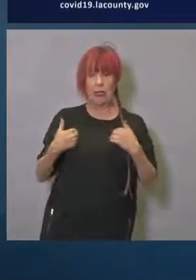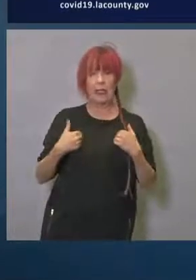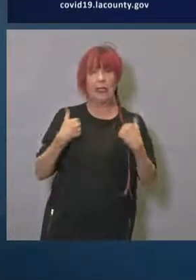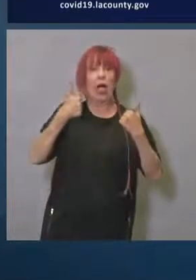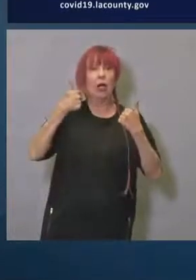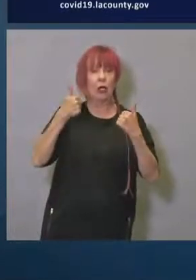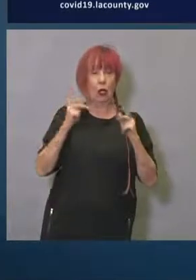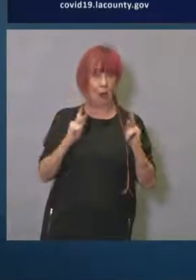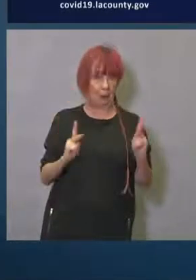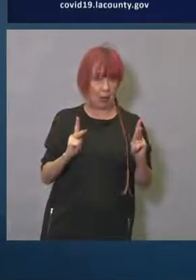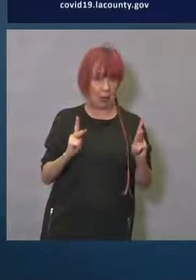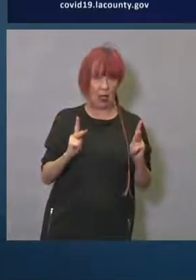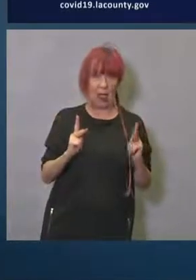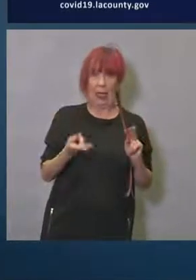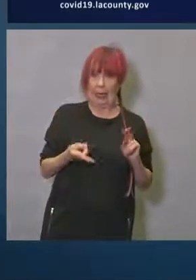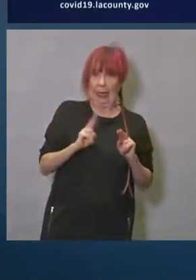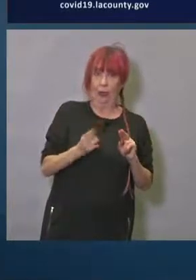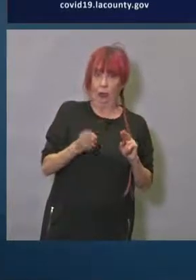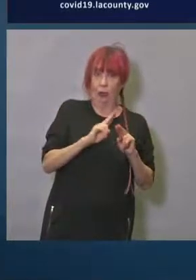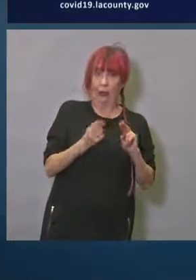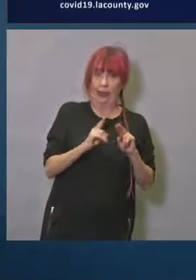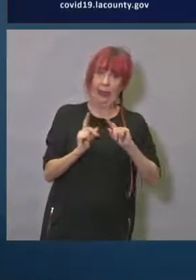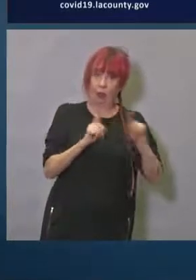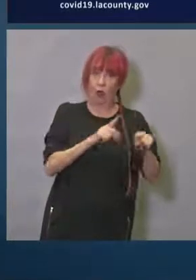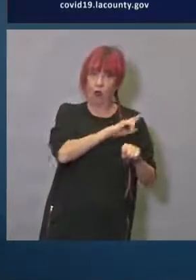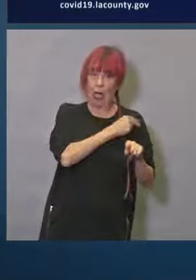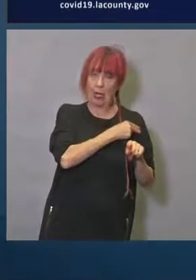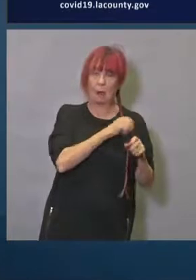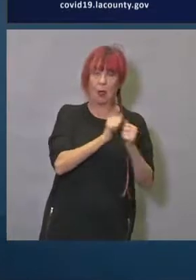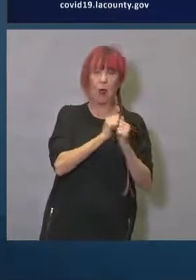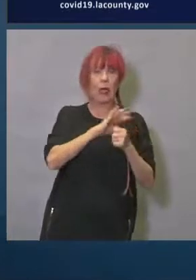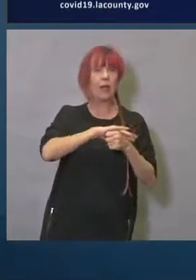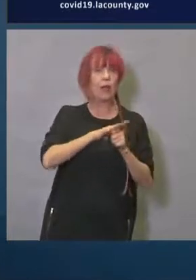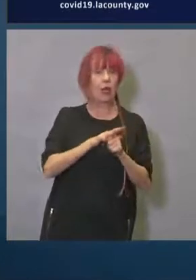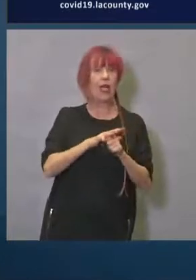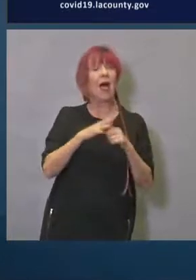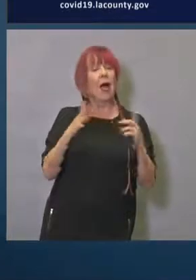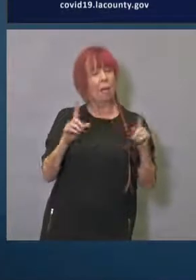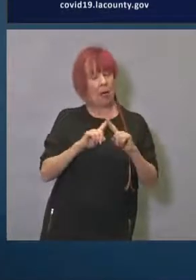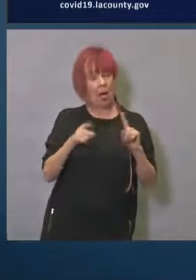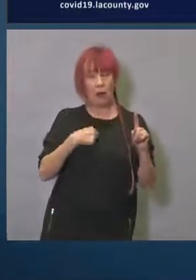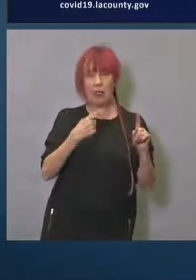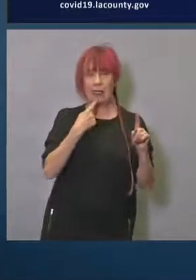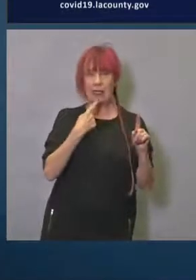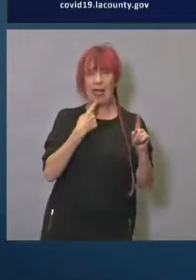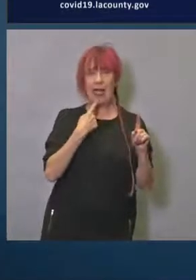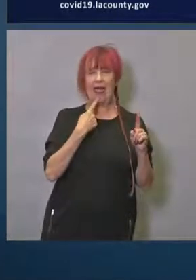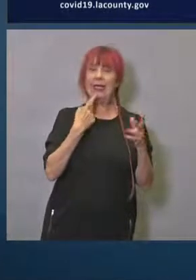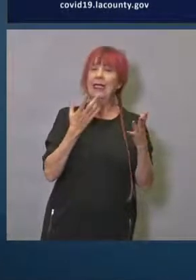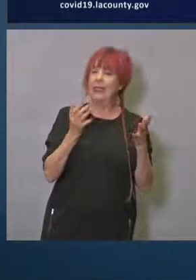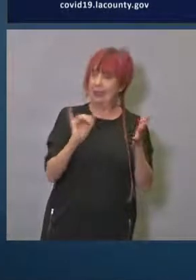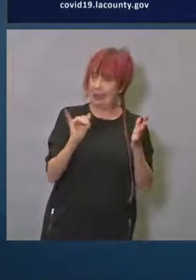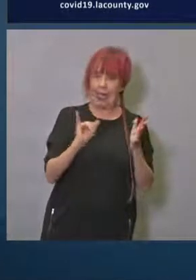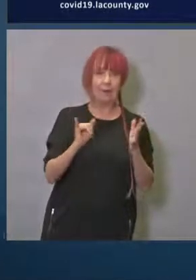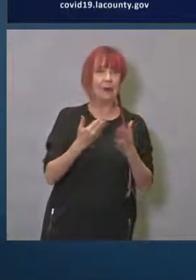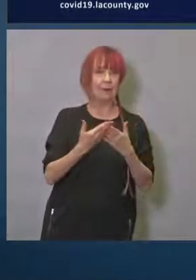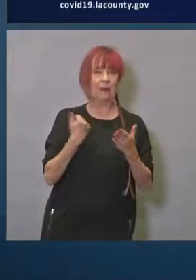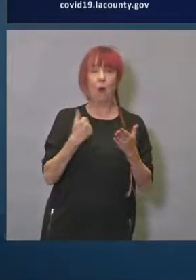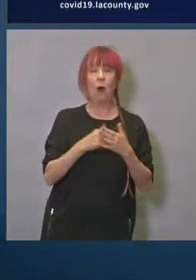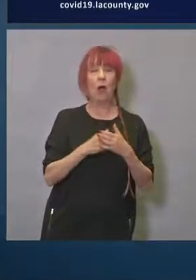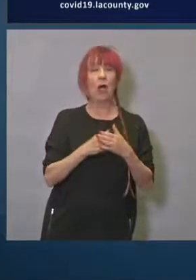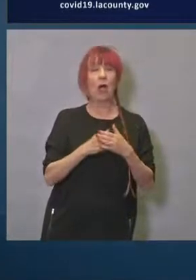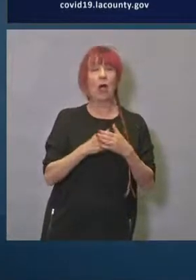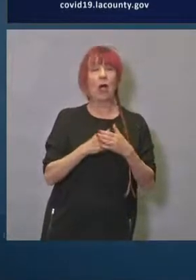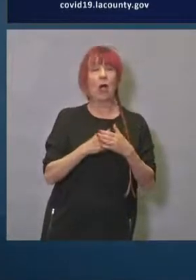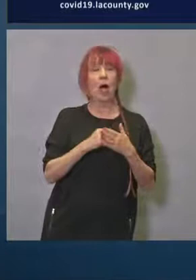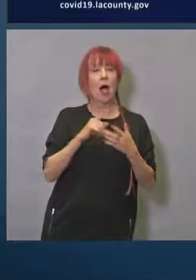are increasingly hospitalized with COVID. I will say, though, obviously, the same caveat that I mentioned just a few minutes ago with